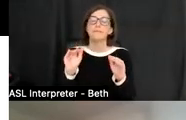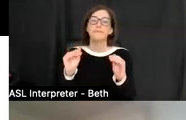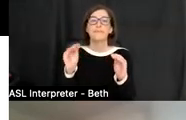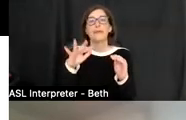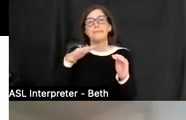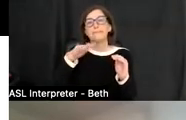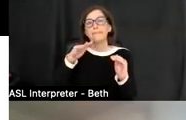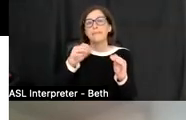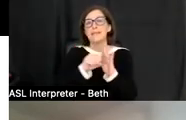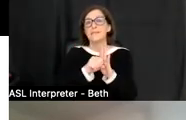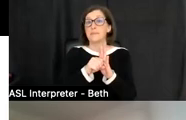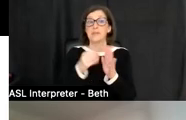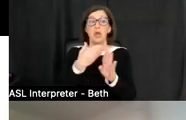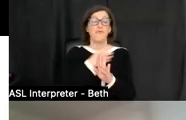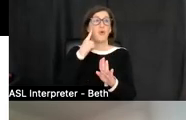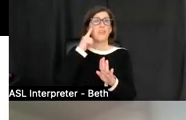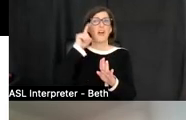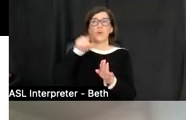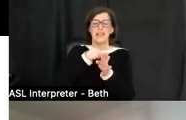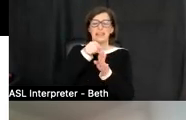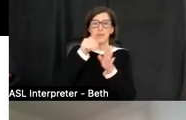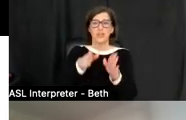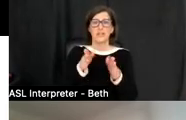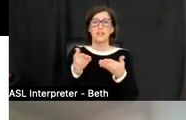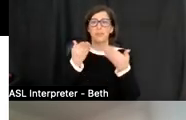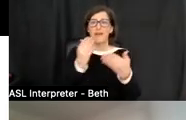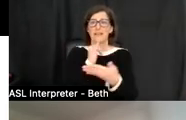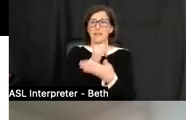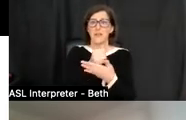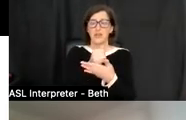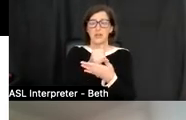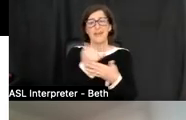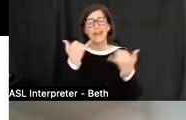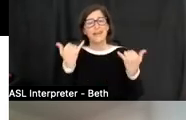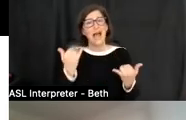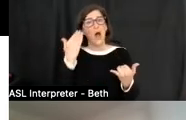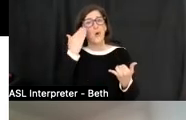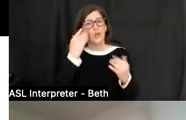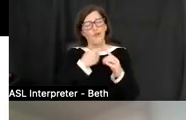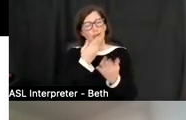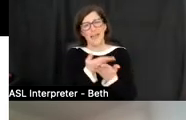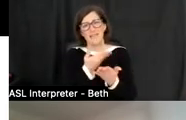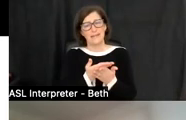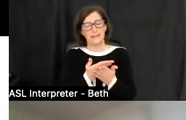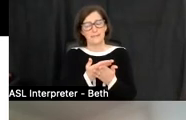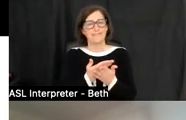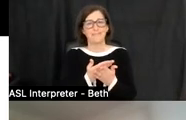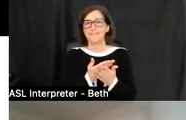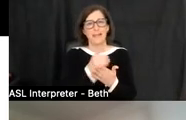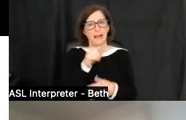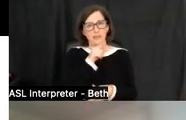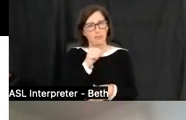needed specialists to provide these kinds of interventions. And we know now from the evidence that that is not true. Mental